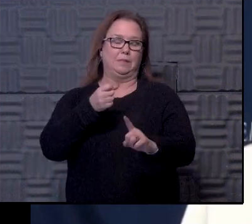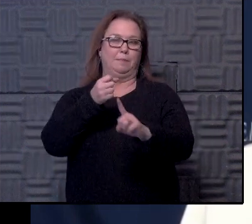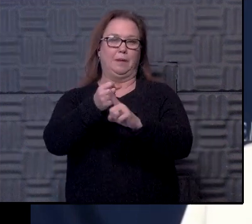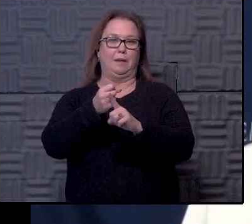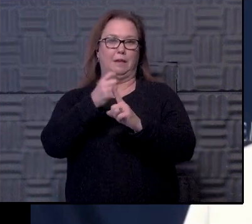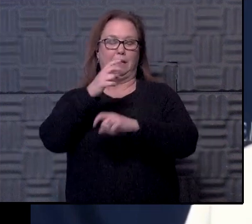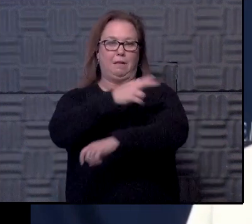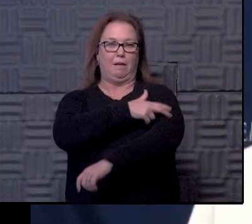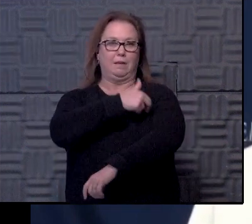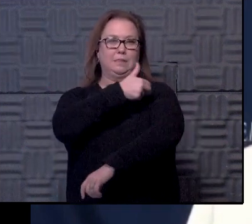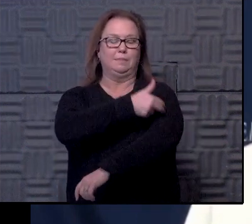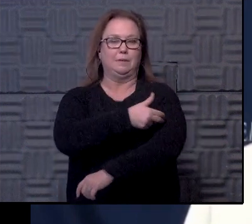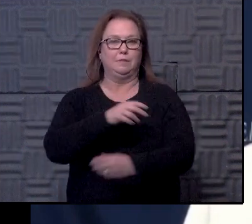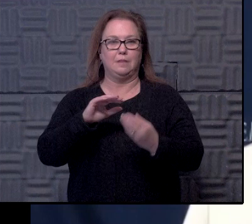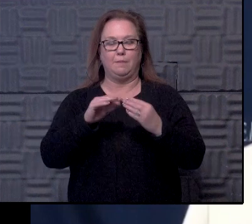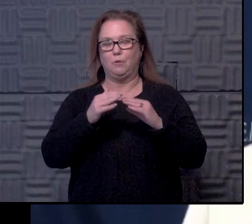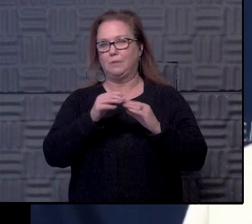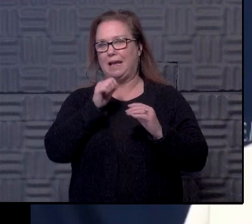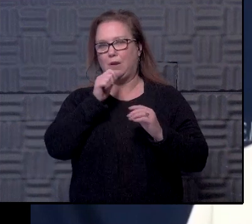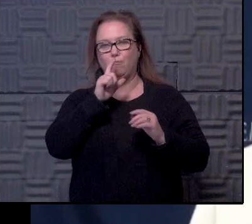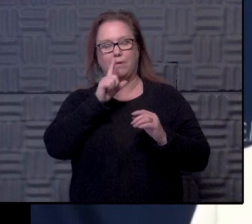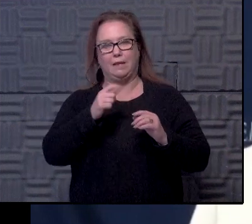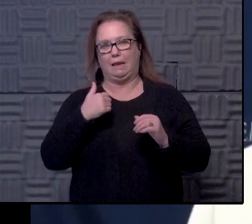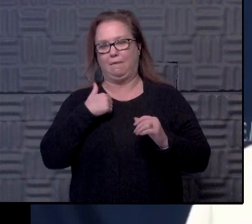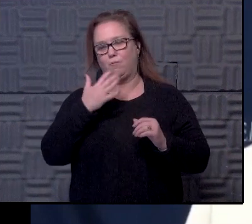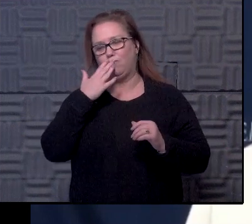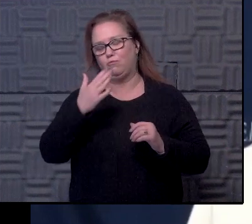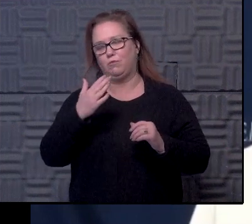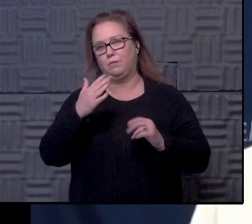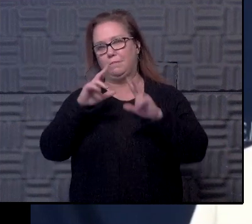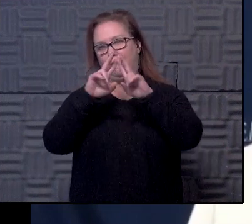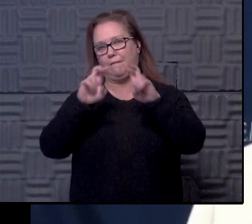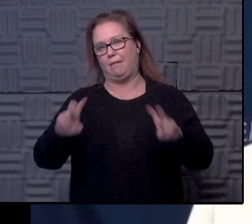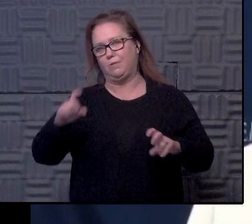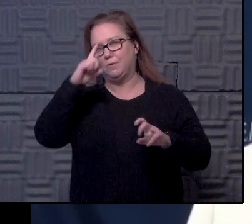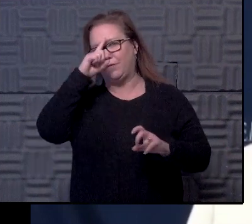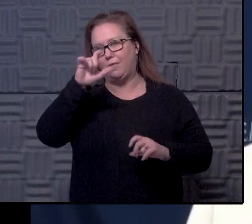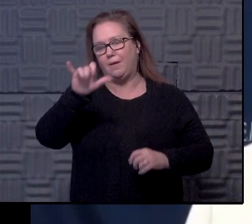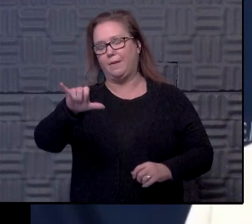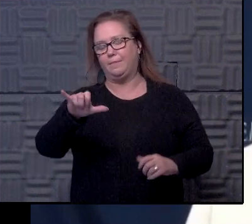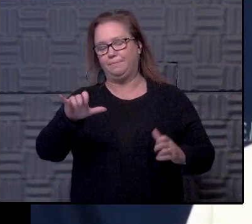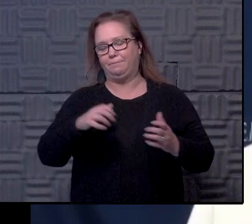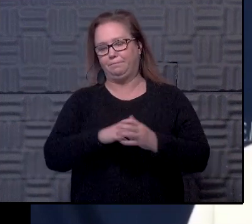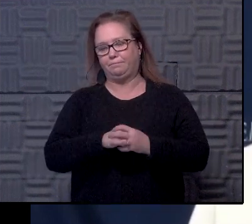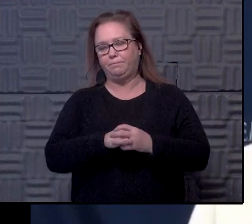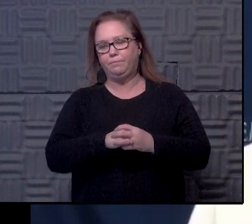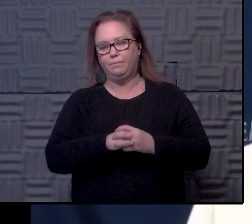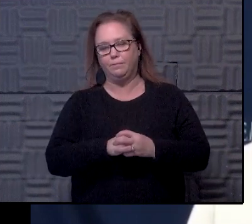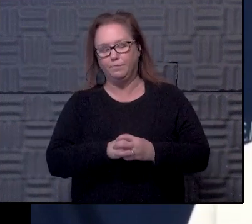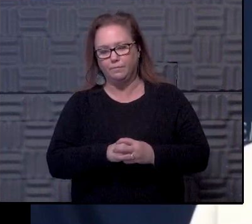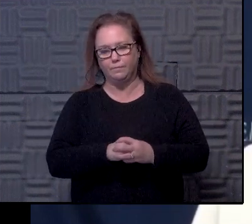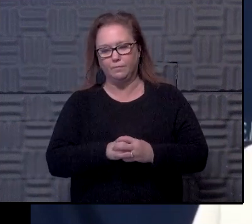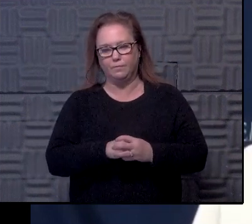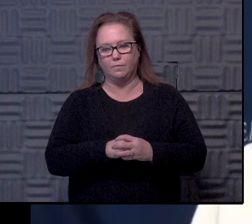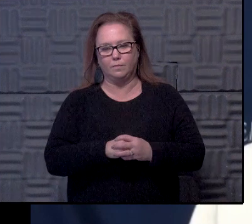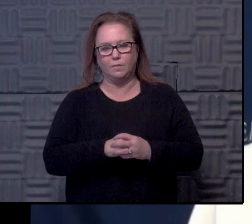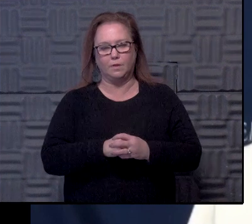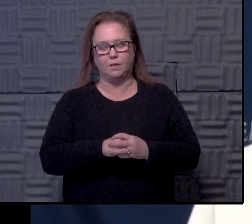impacting hospitalizations. I don't really have a good current analysis, but I think we